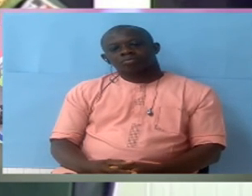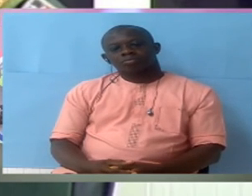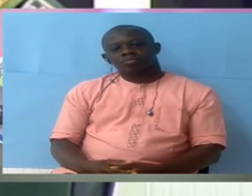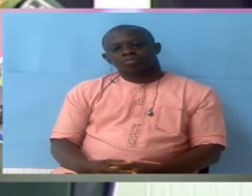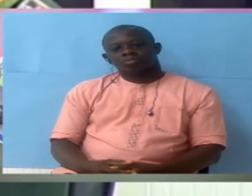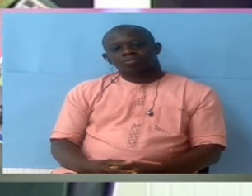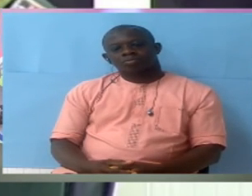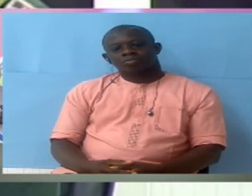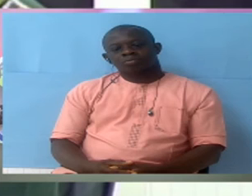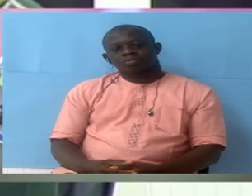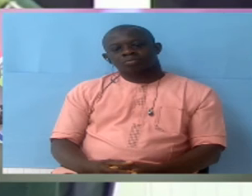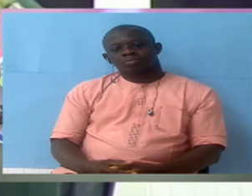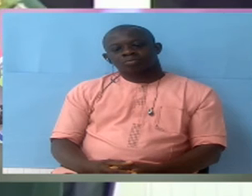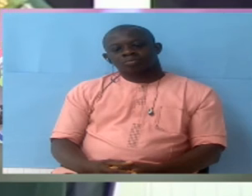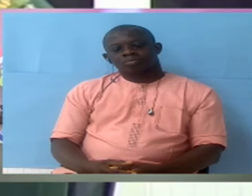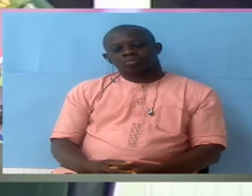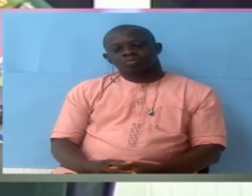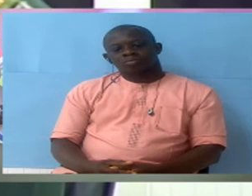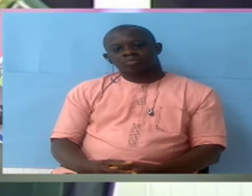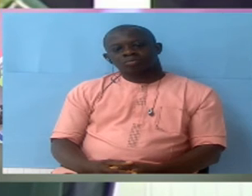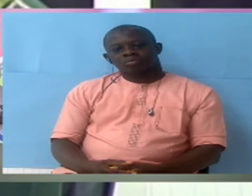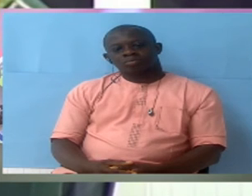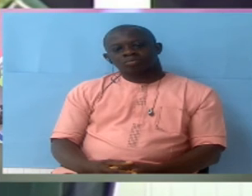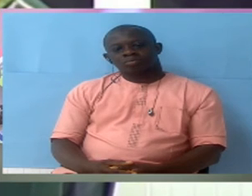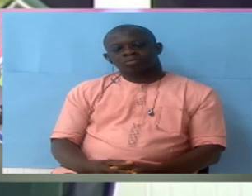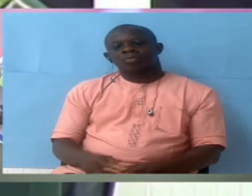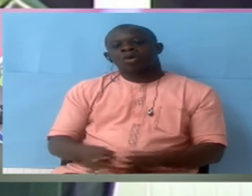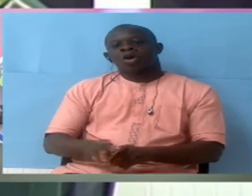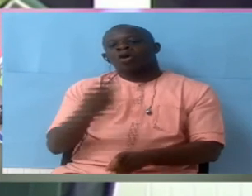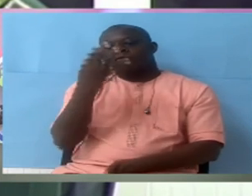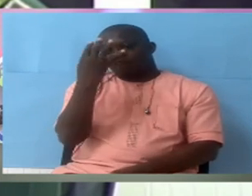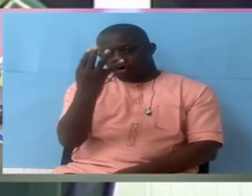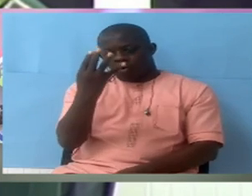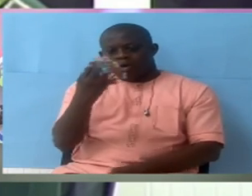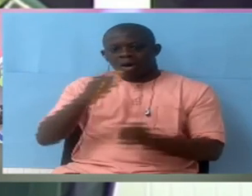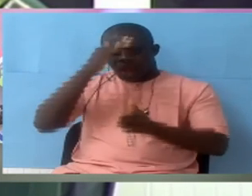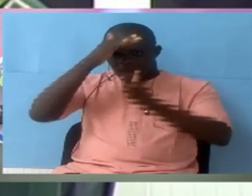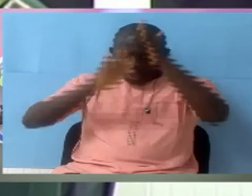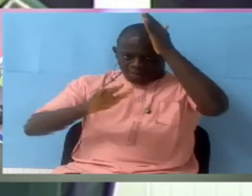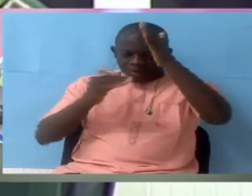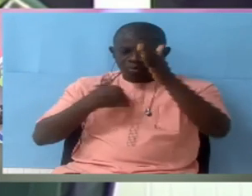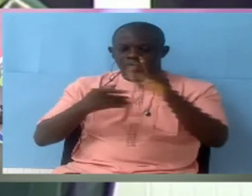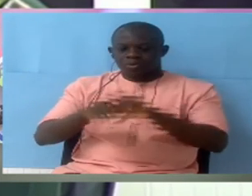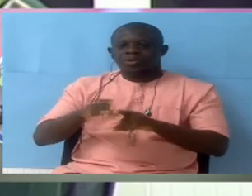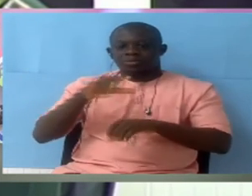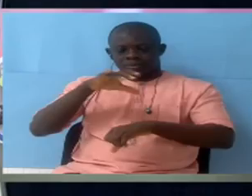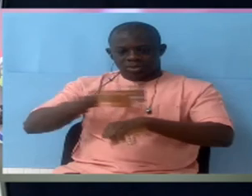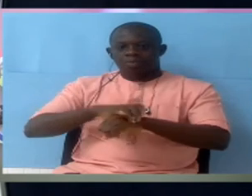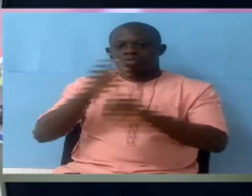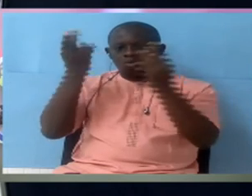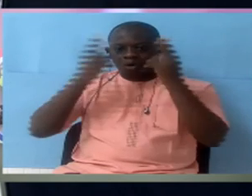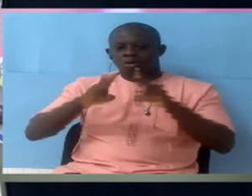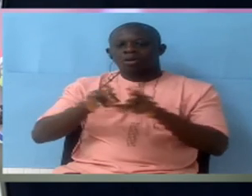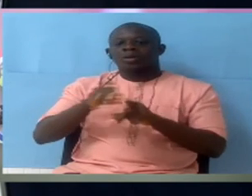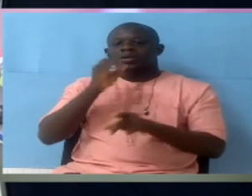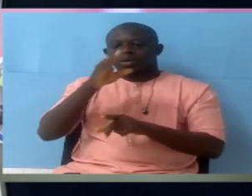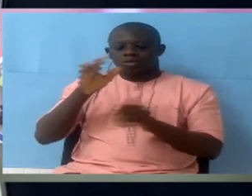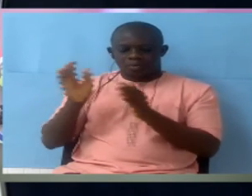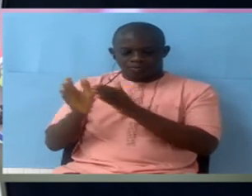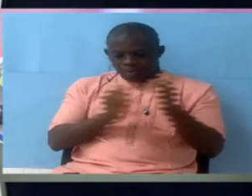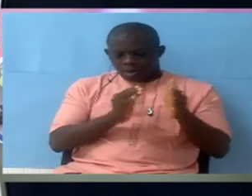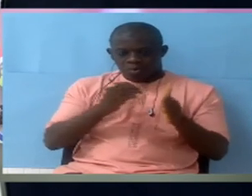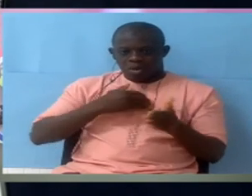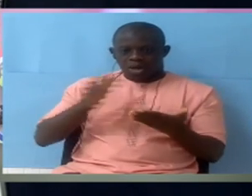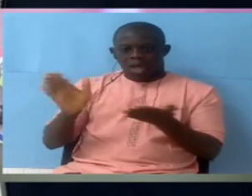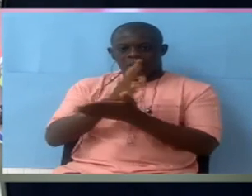Four military guys also were charged with treason. Amna ñeneen ti soldar yo xamne ñoom dañ wax ne dañ doon pexé pour daané